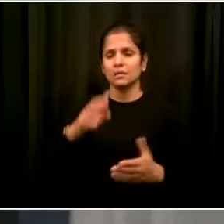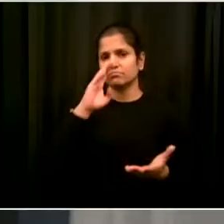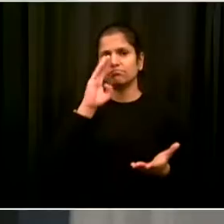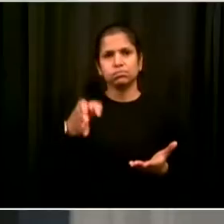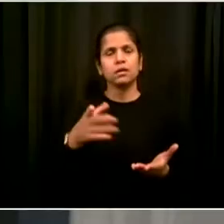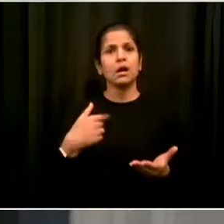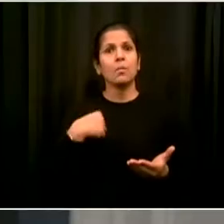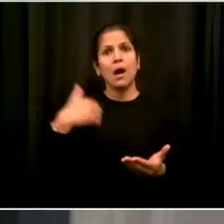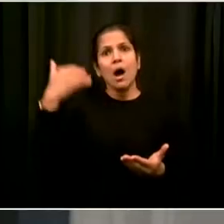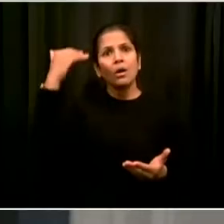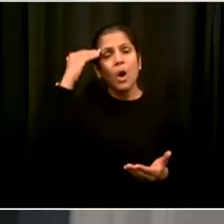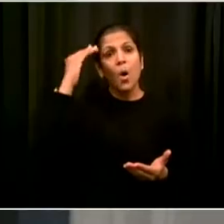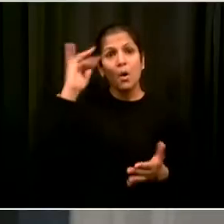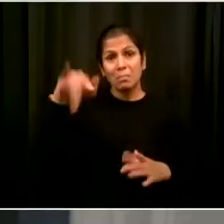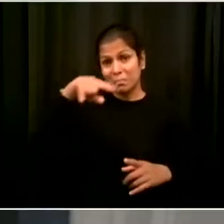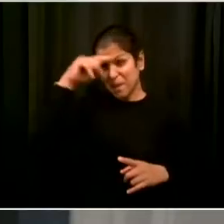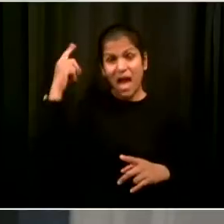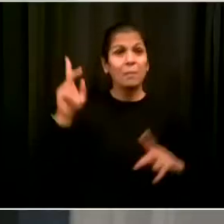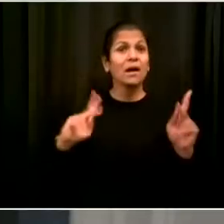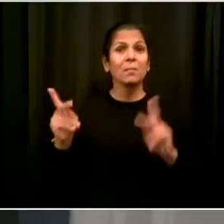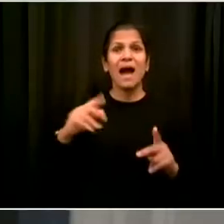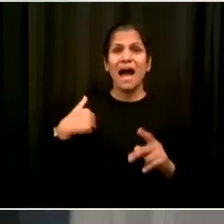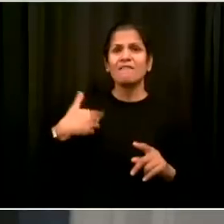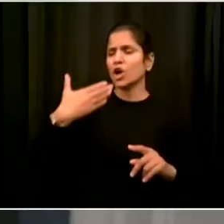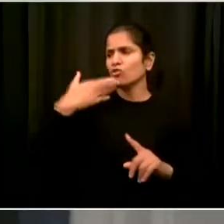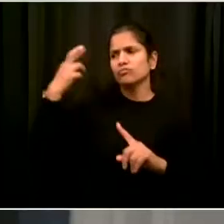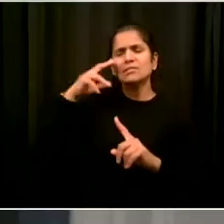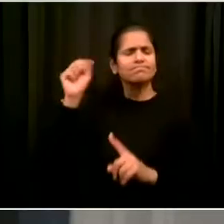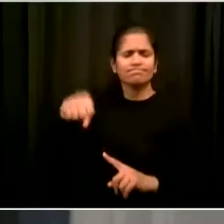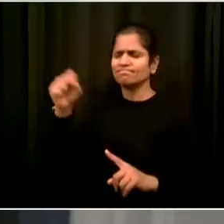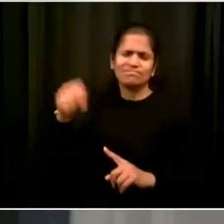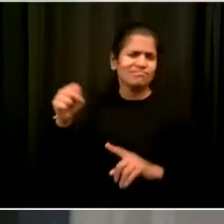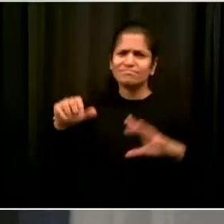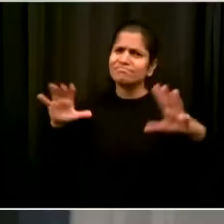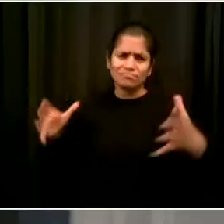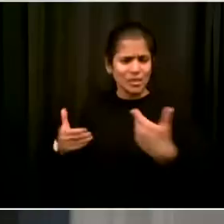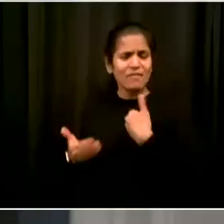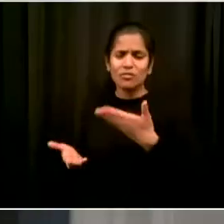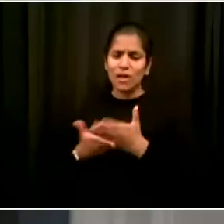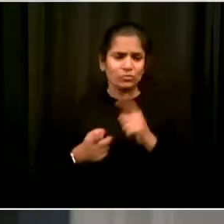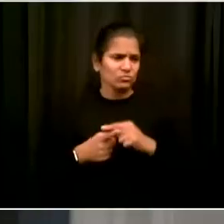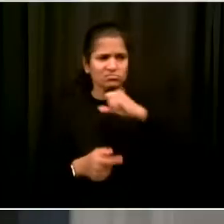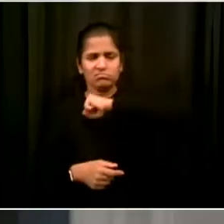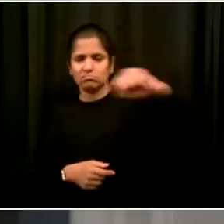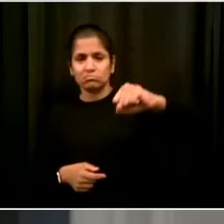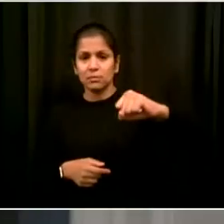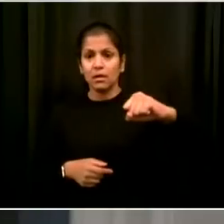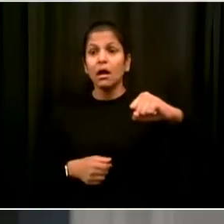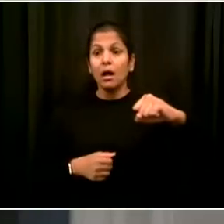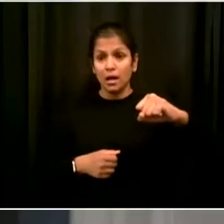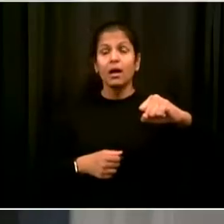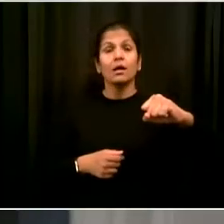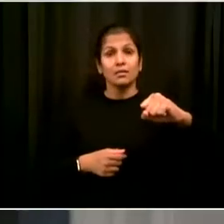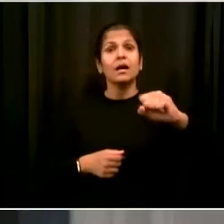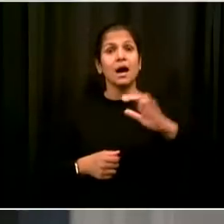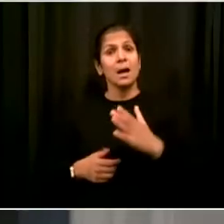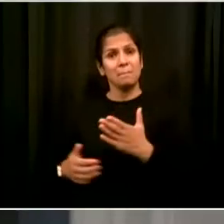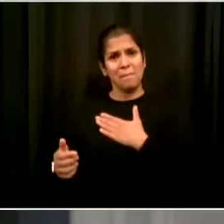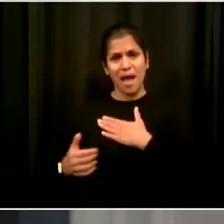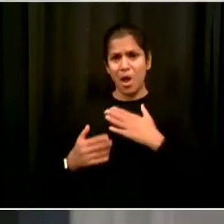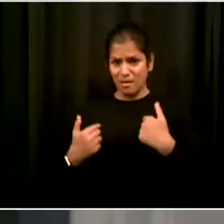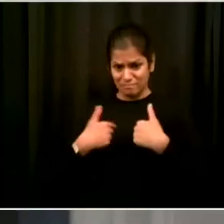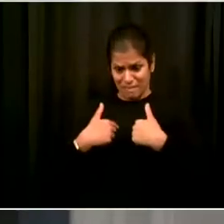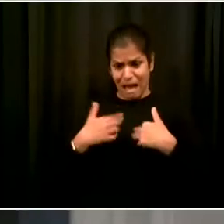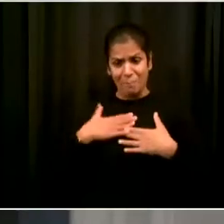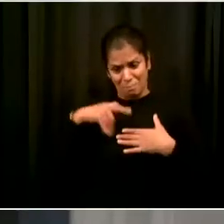Black and brown community, my own community, are distrustful of government, distrustful of the medical system. As the mayor had mentioned, we know